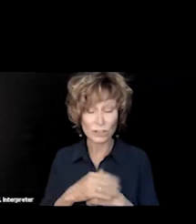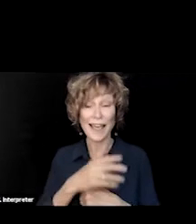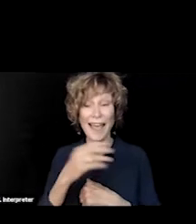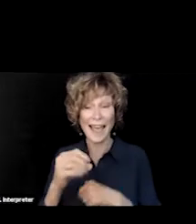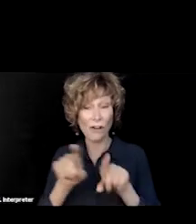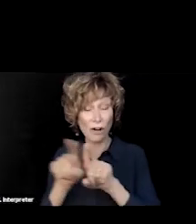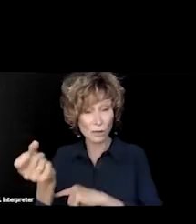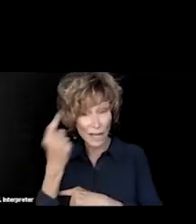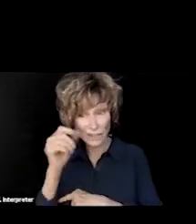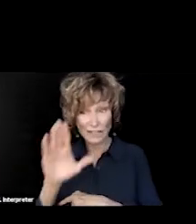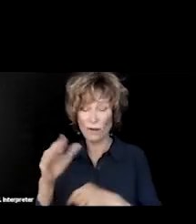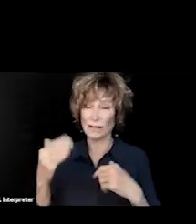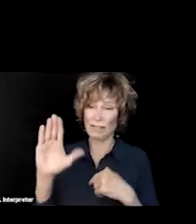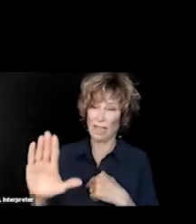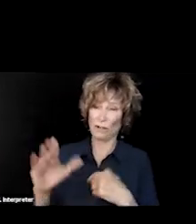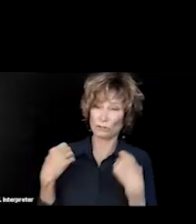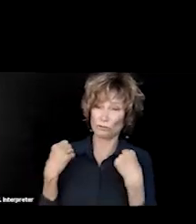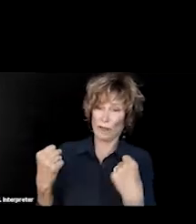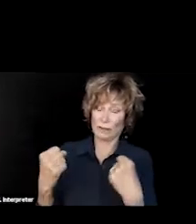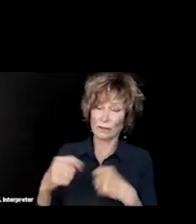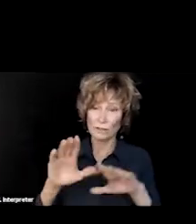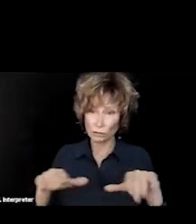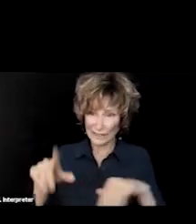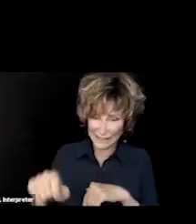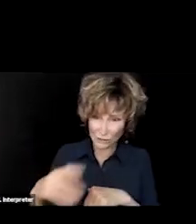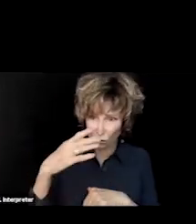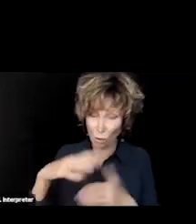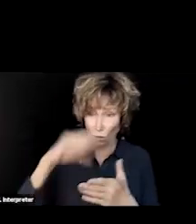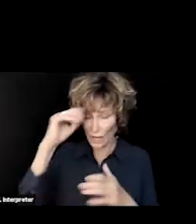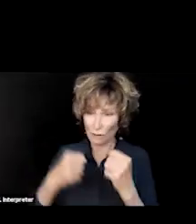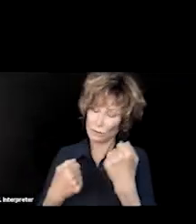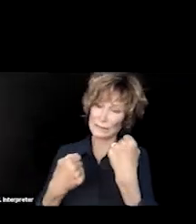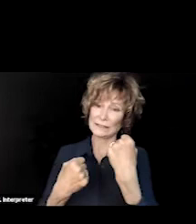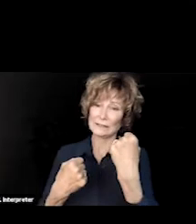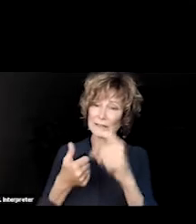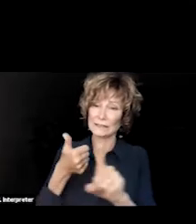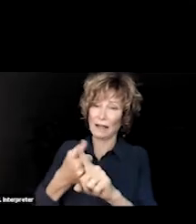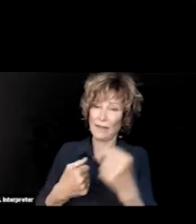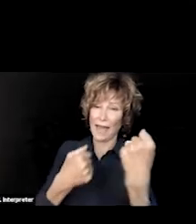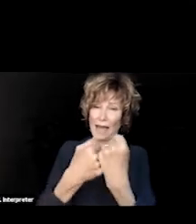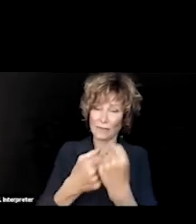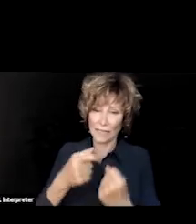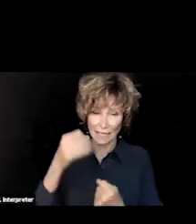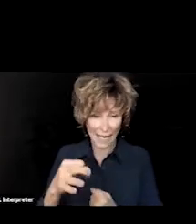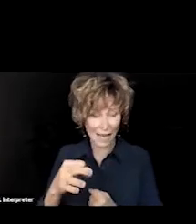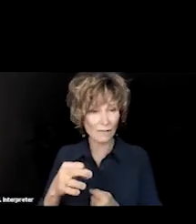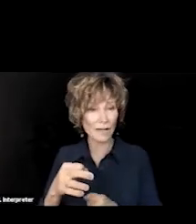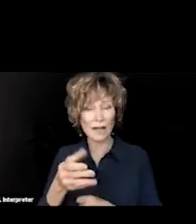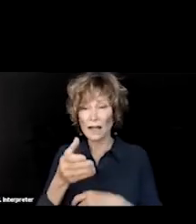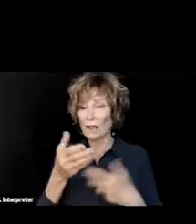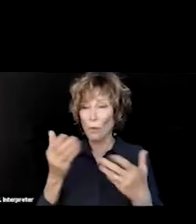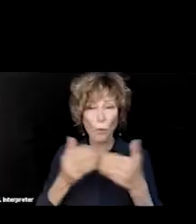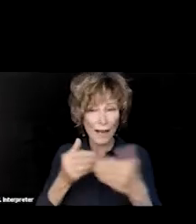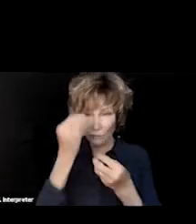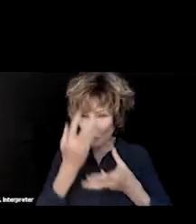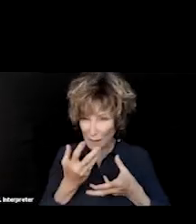and knowing their strengths. And they need to learn to self-advocate if they need information presented in a different format, or